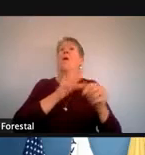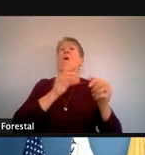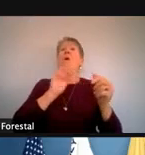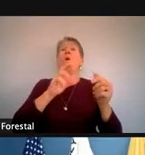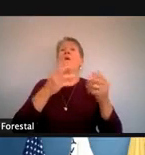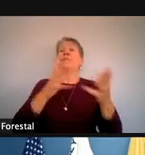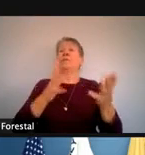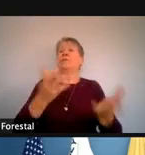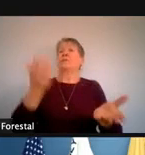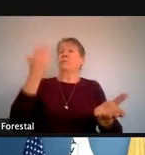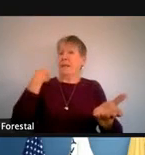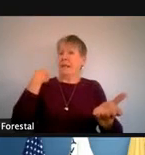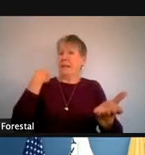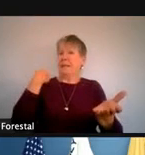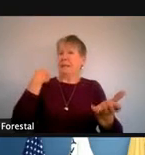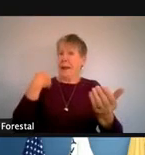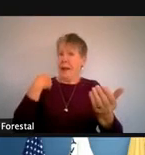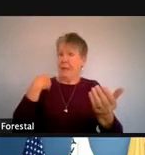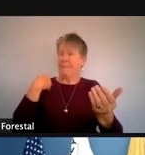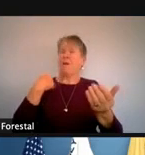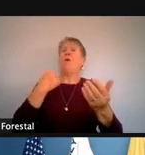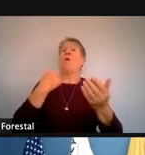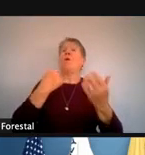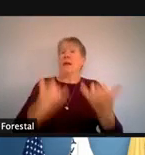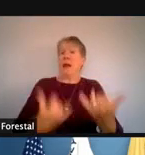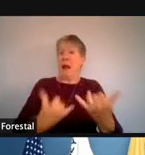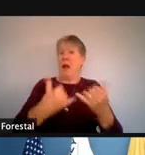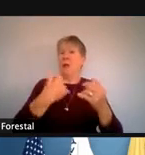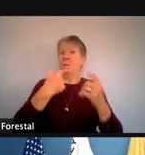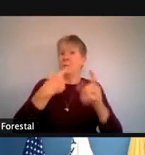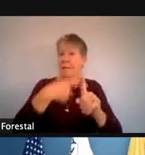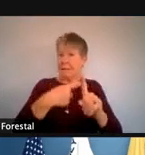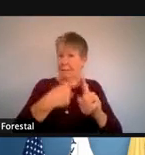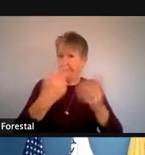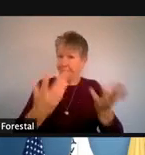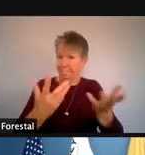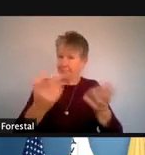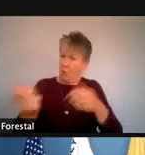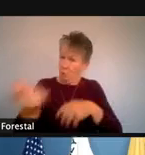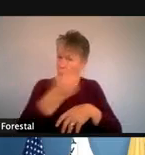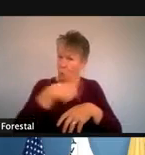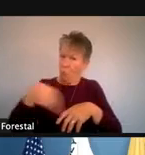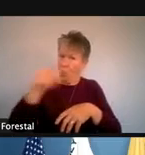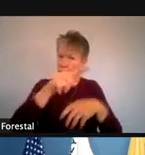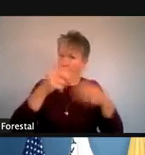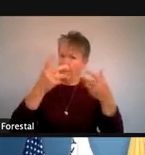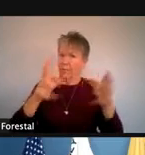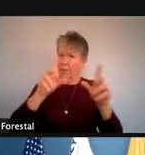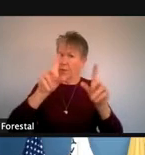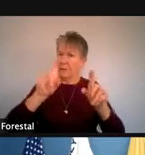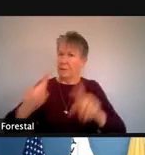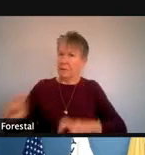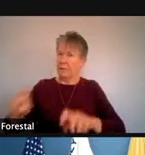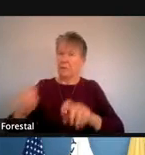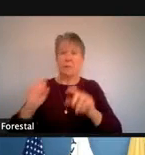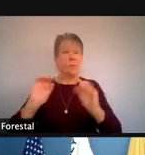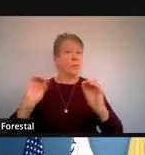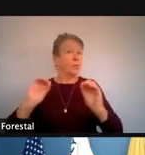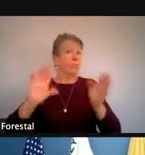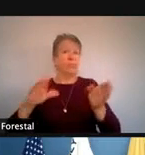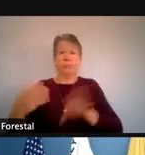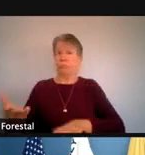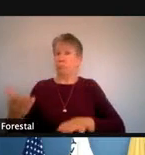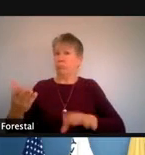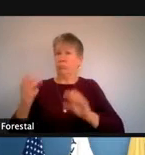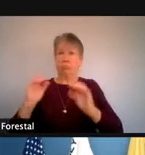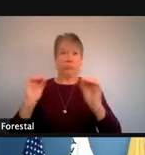In New Jersey, there are no deaths reported at this time. The ages of the children affected range from 1 to 18, and one of